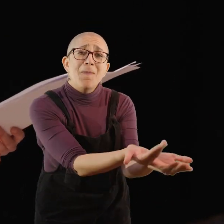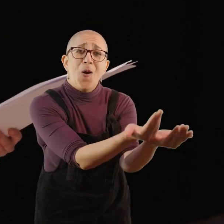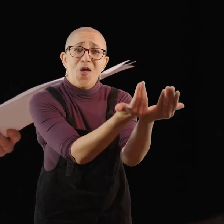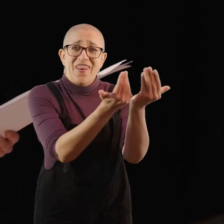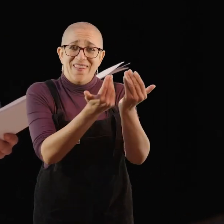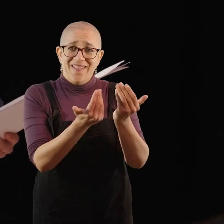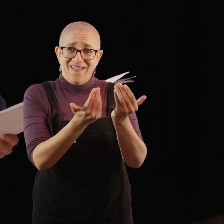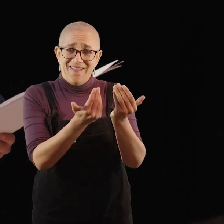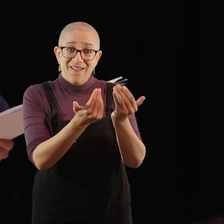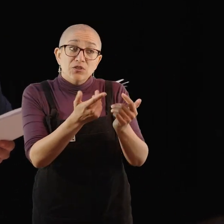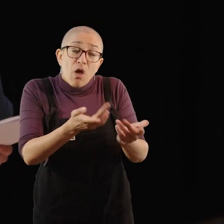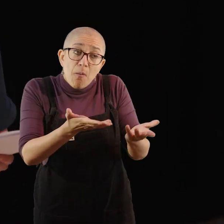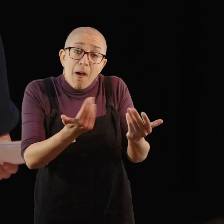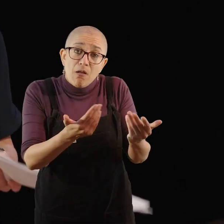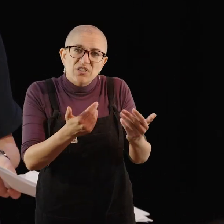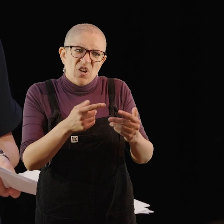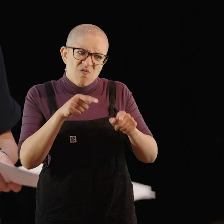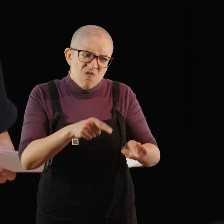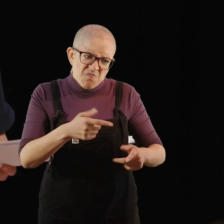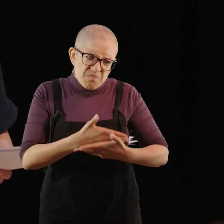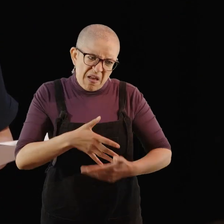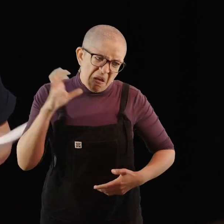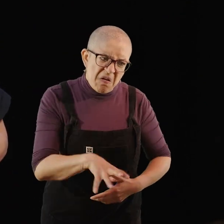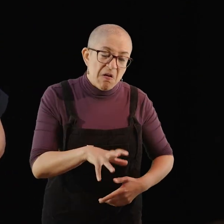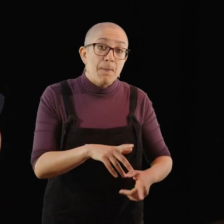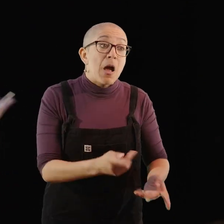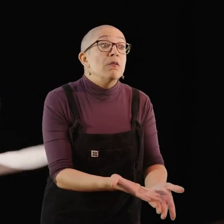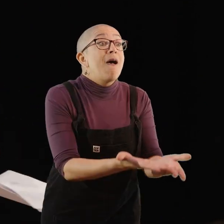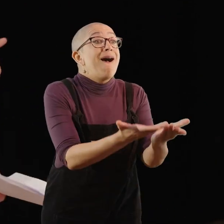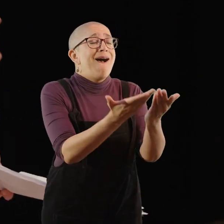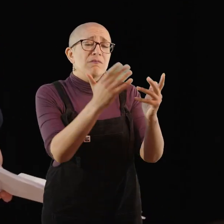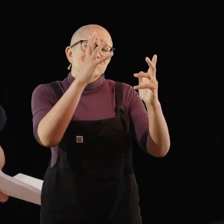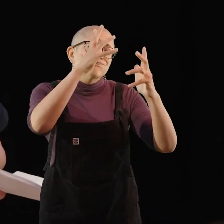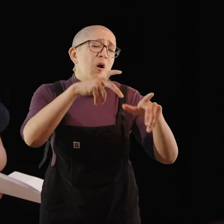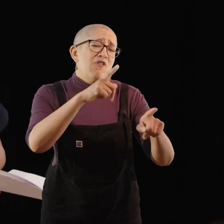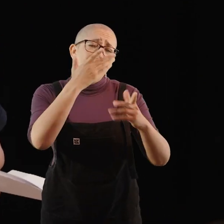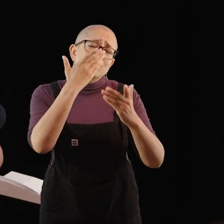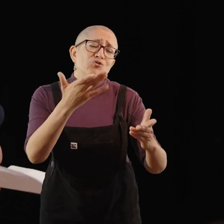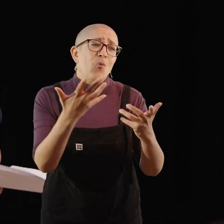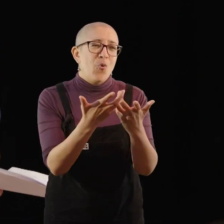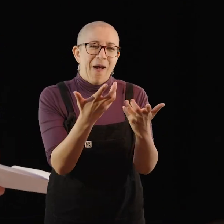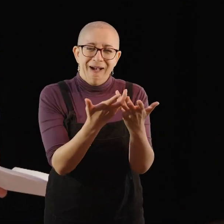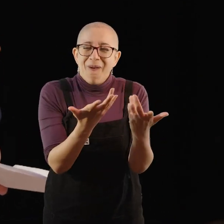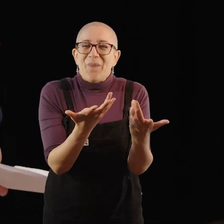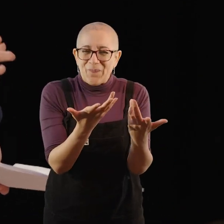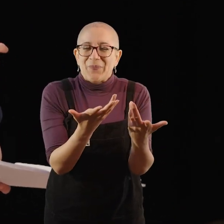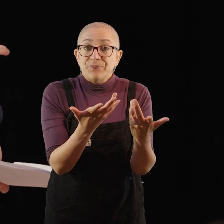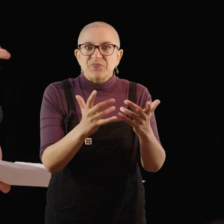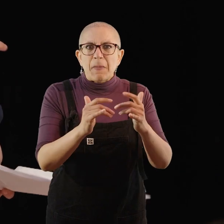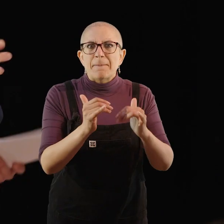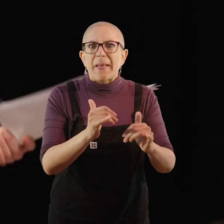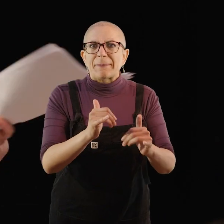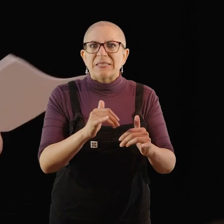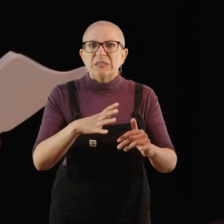says, "But screw your courage to the sticking place, and we won't fail. I'll show you how." So maybe we, go for